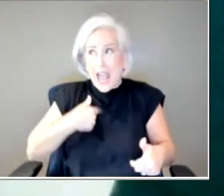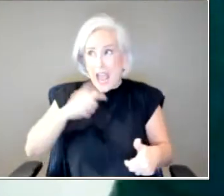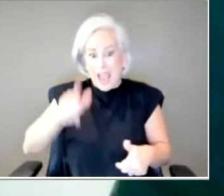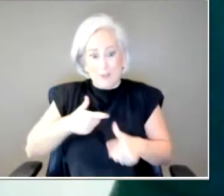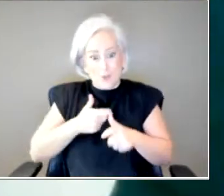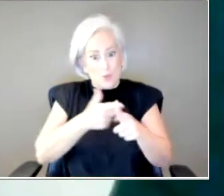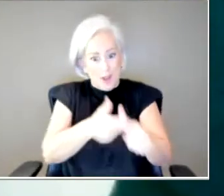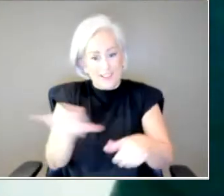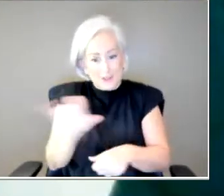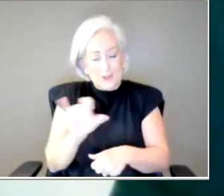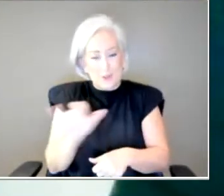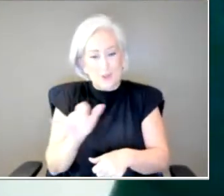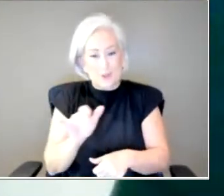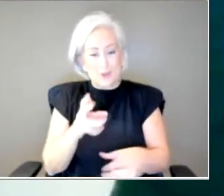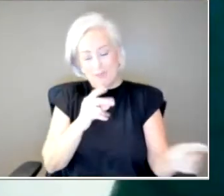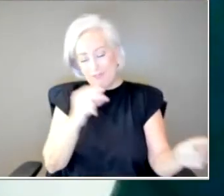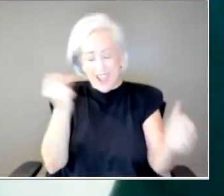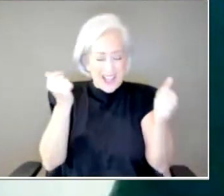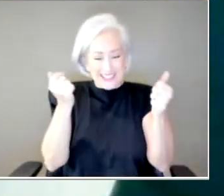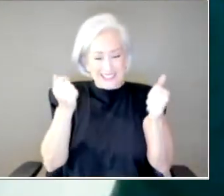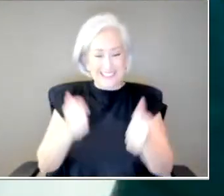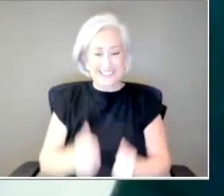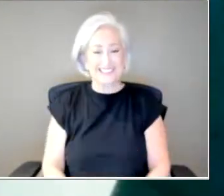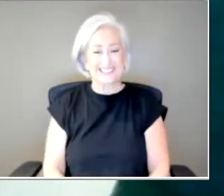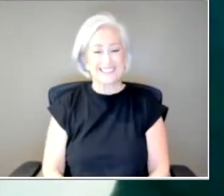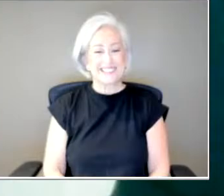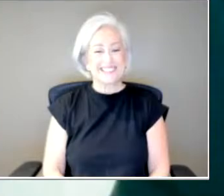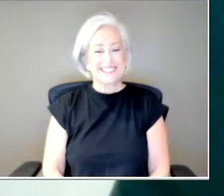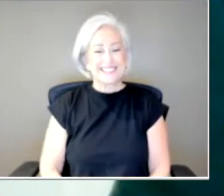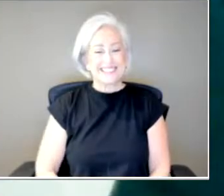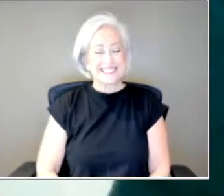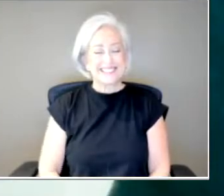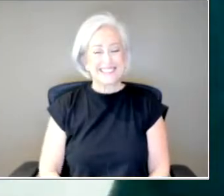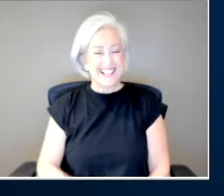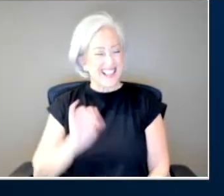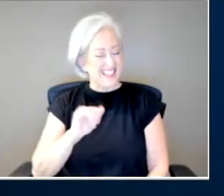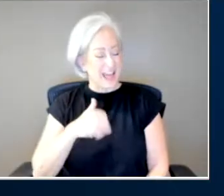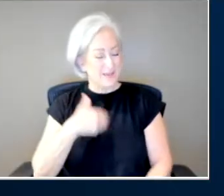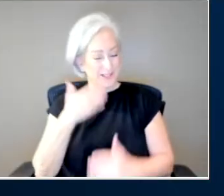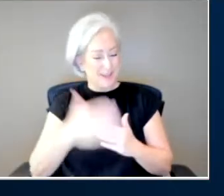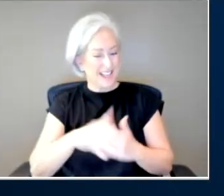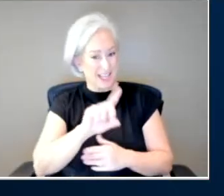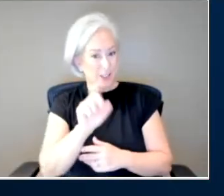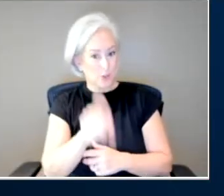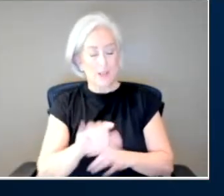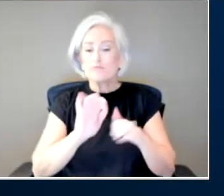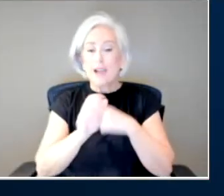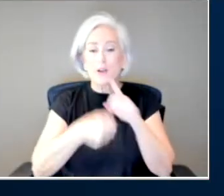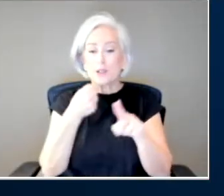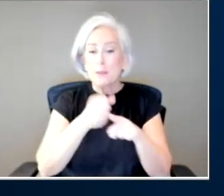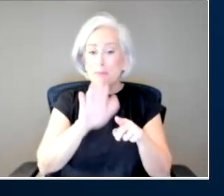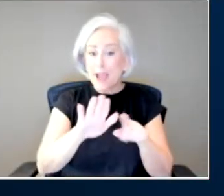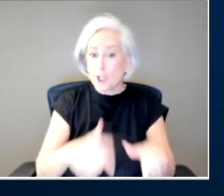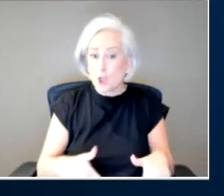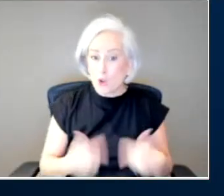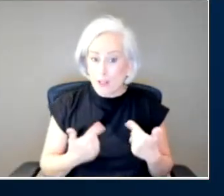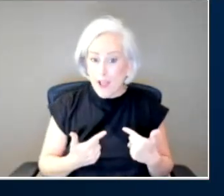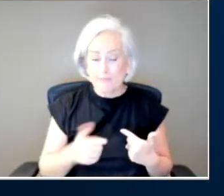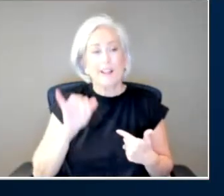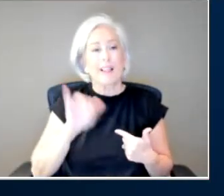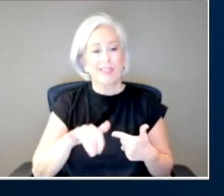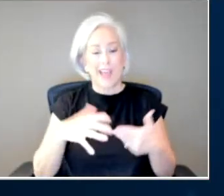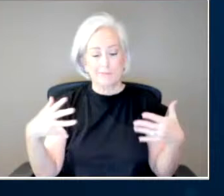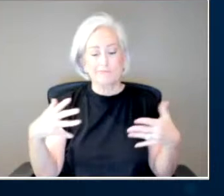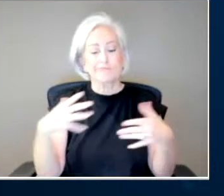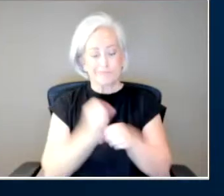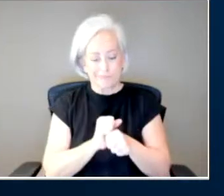at least move fast. Well, that was my next question, is how is this impacting your life? And I think that sums it up in the biggest of